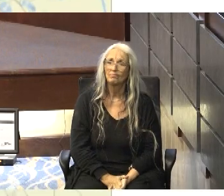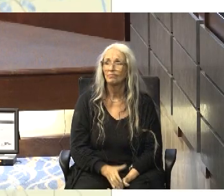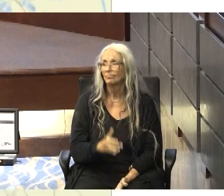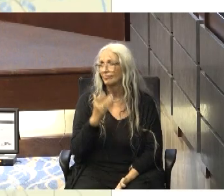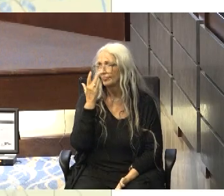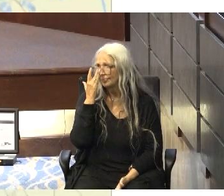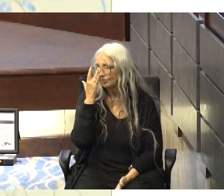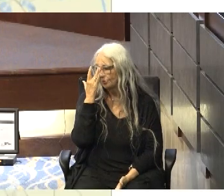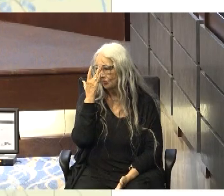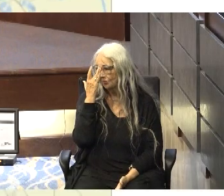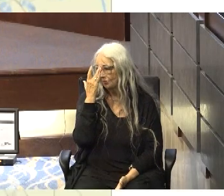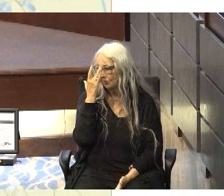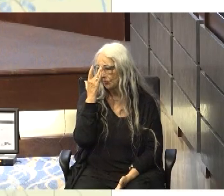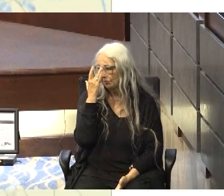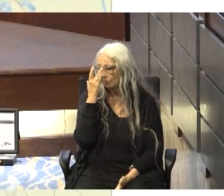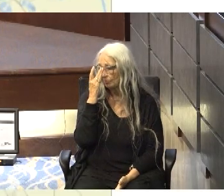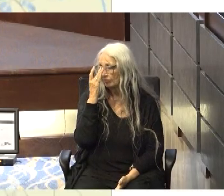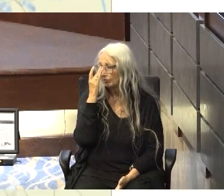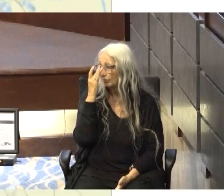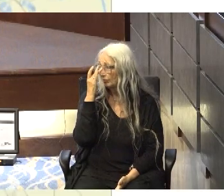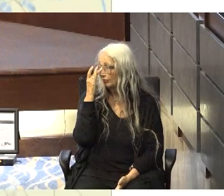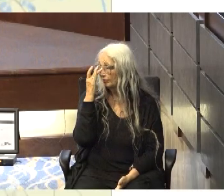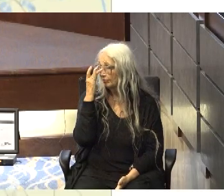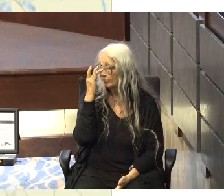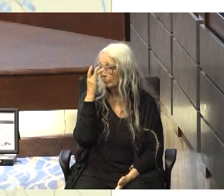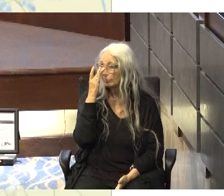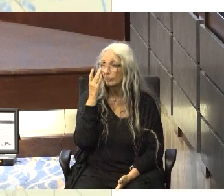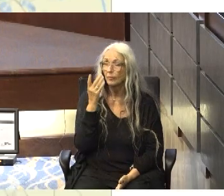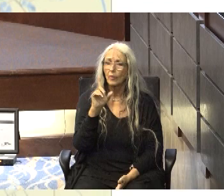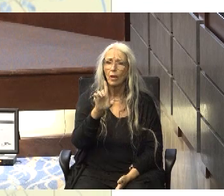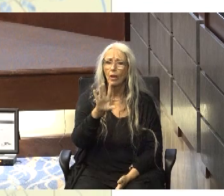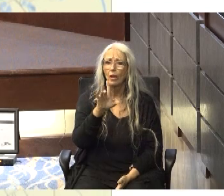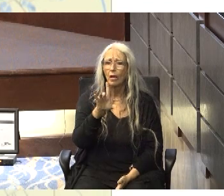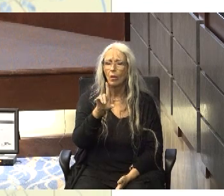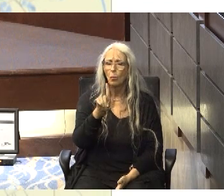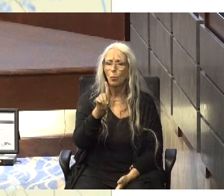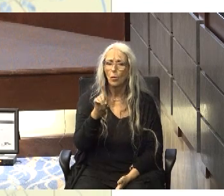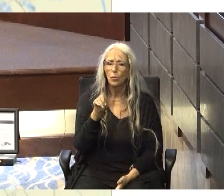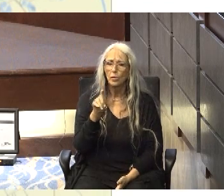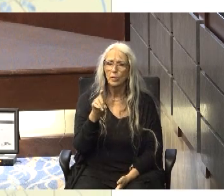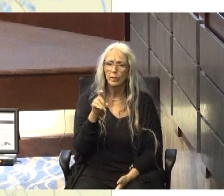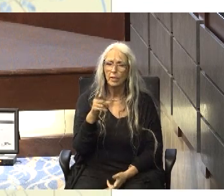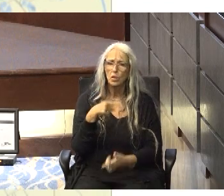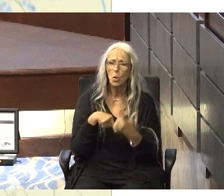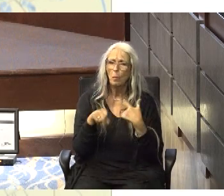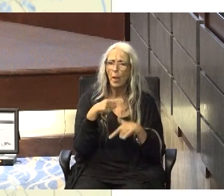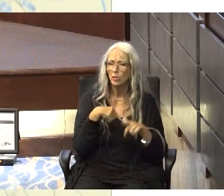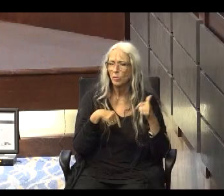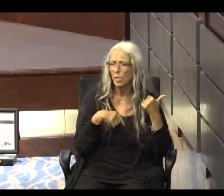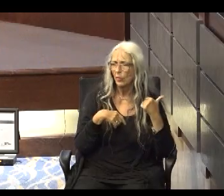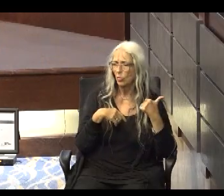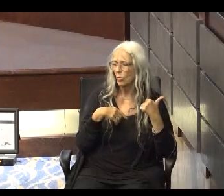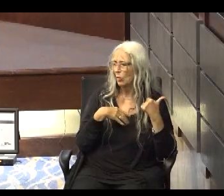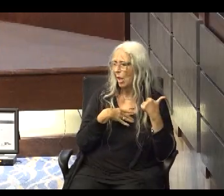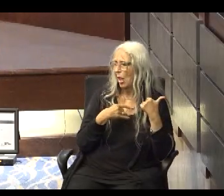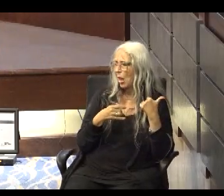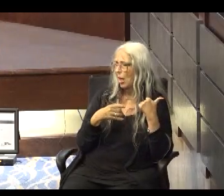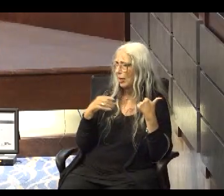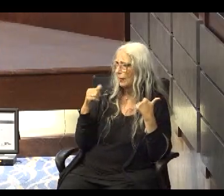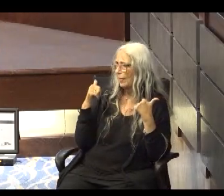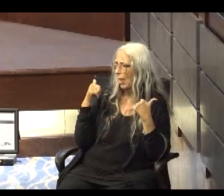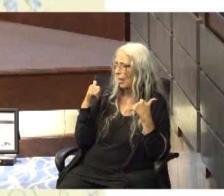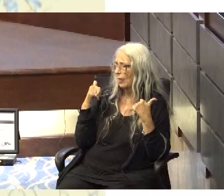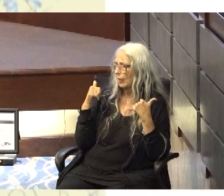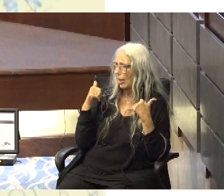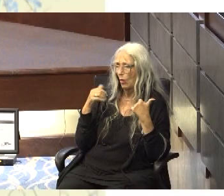So if we also just shift. One quick question, Amy. Can you flip back to that other one? I like that bold slide there,